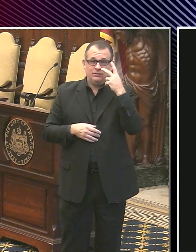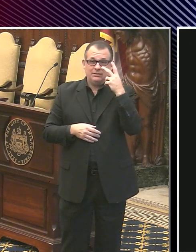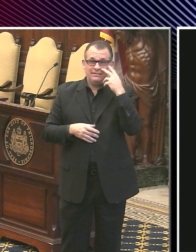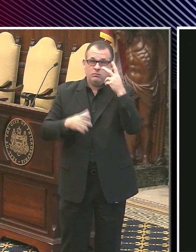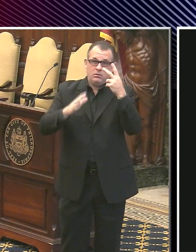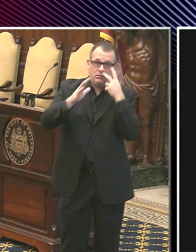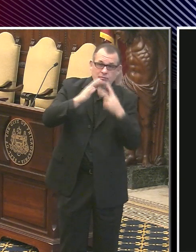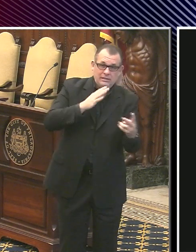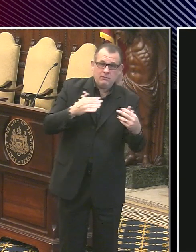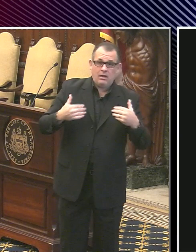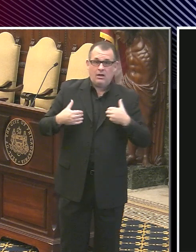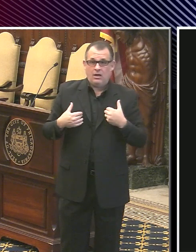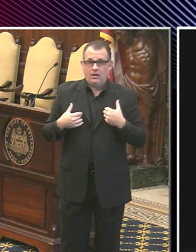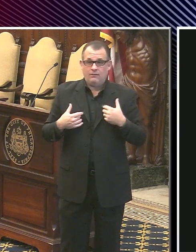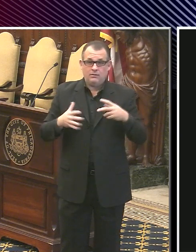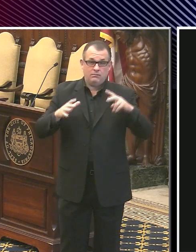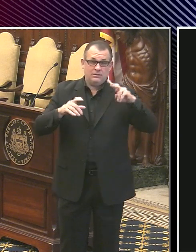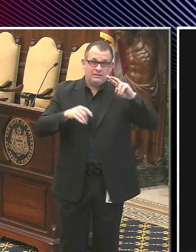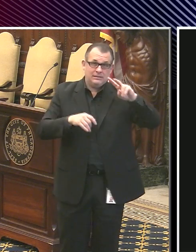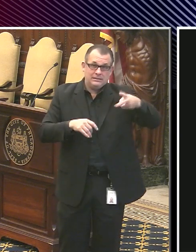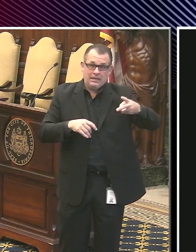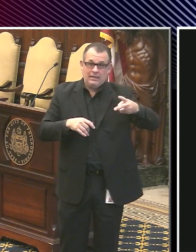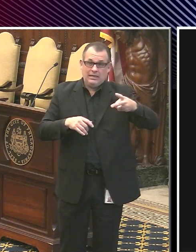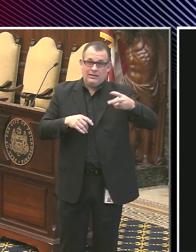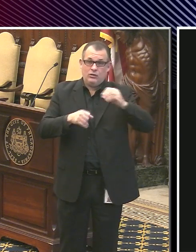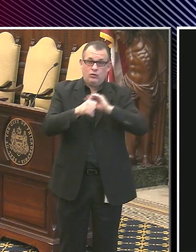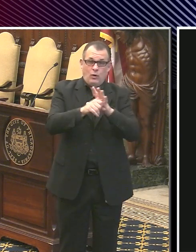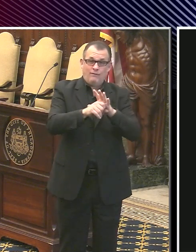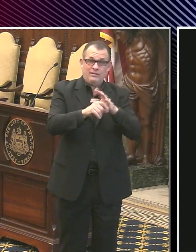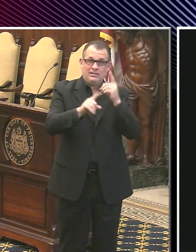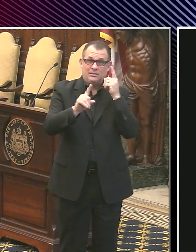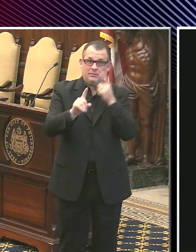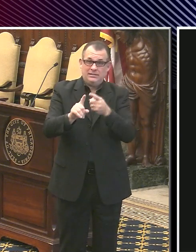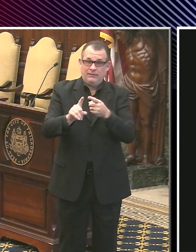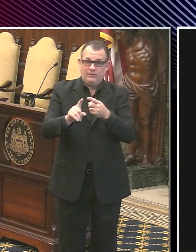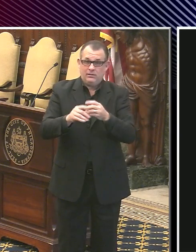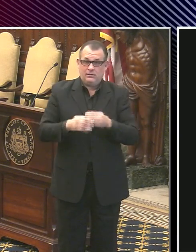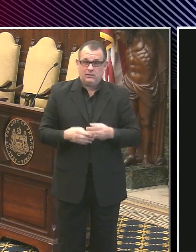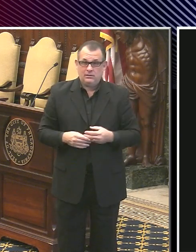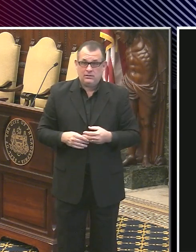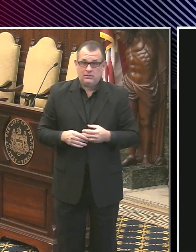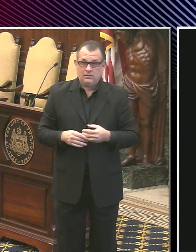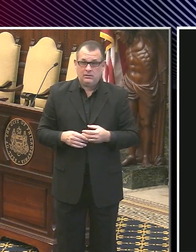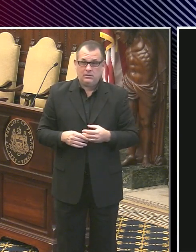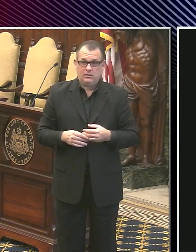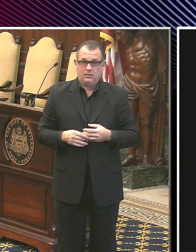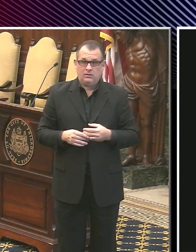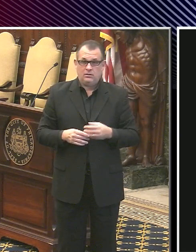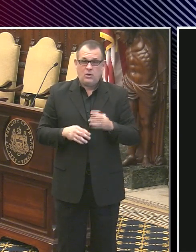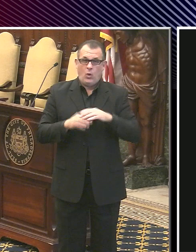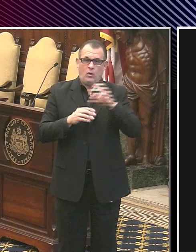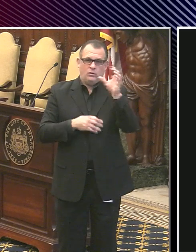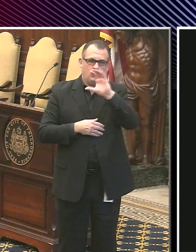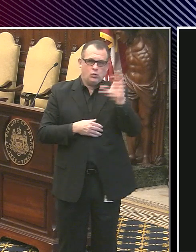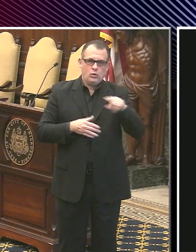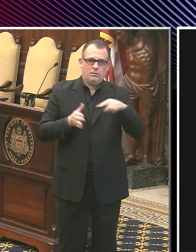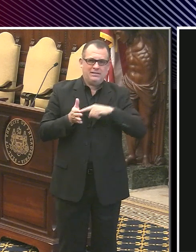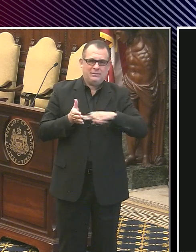anticipate having a second COVID-specific press conference on Zoom later this week. The